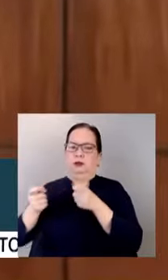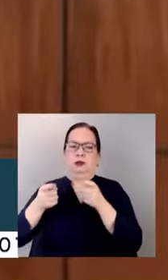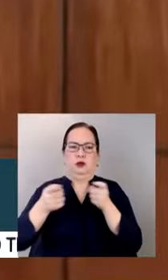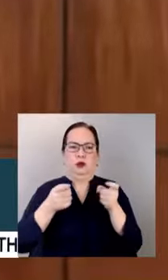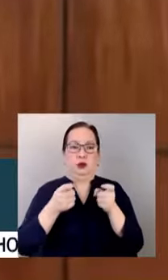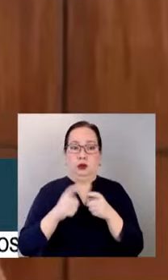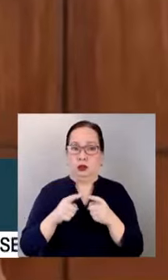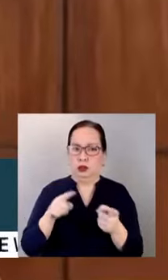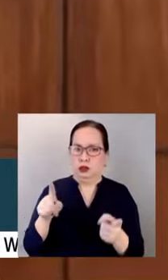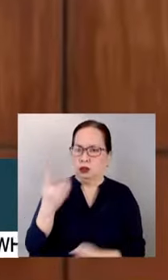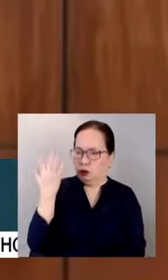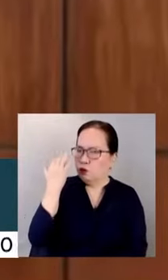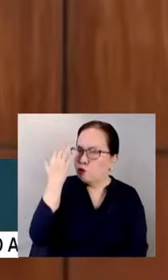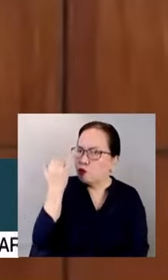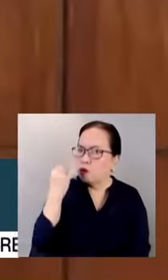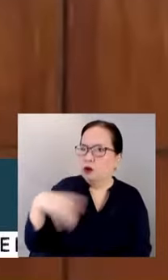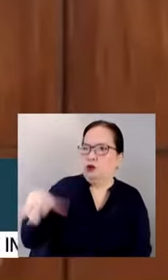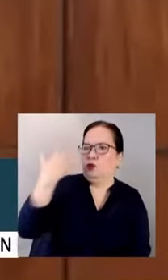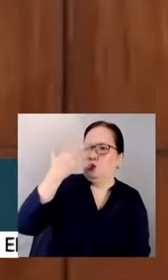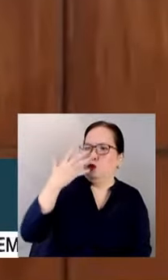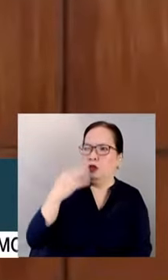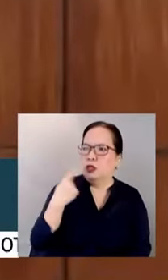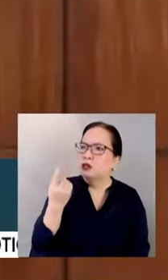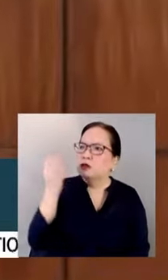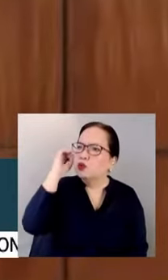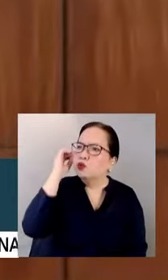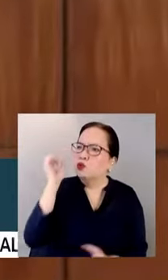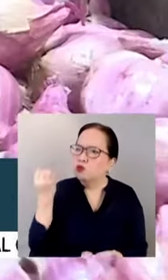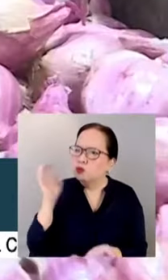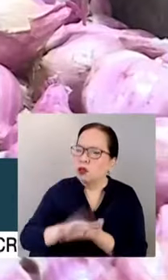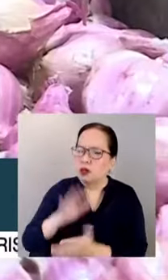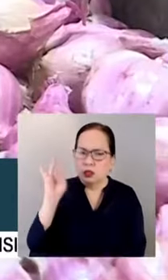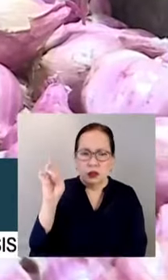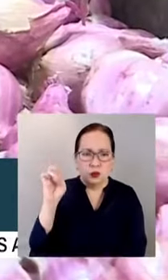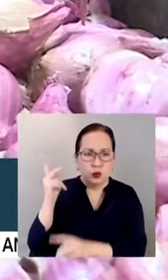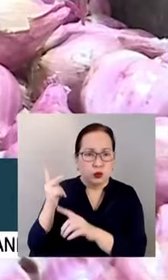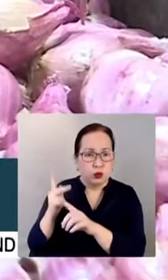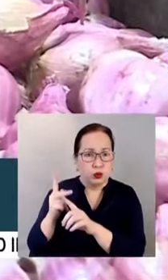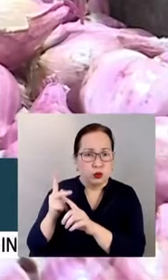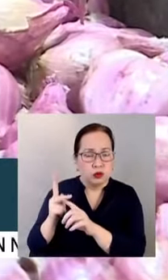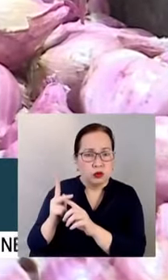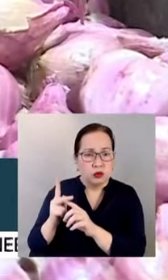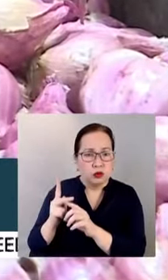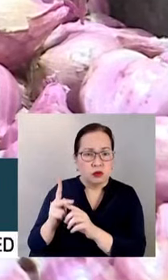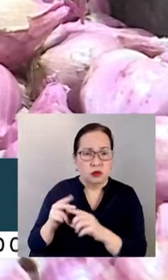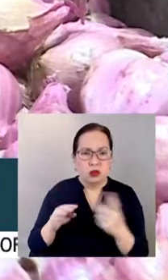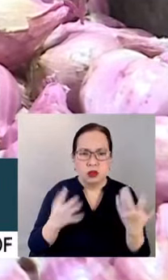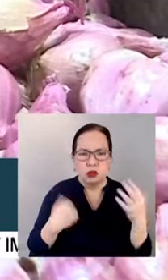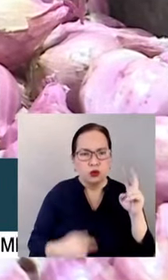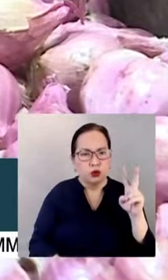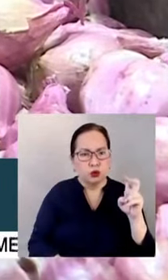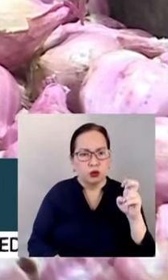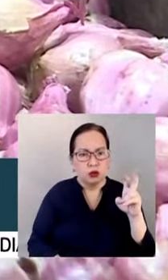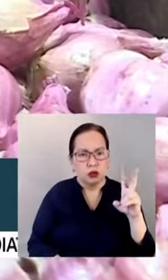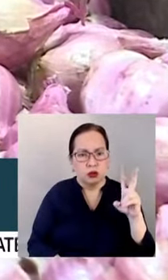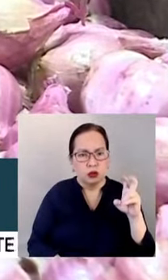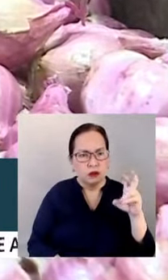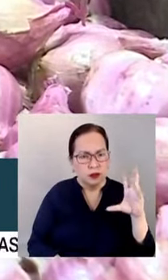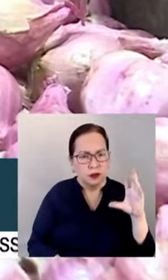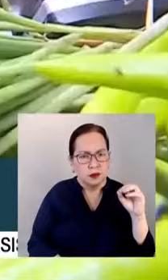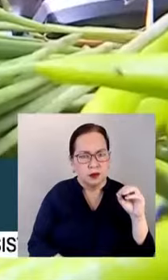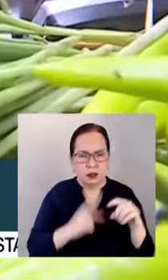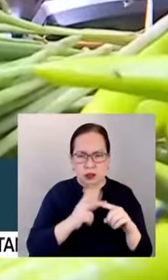prices of red onions have risen to over 700 pesos per kilo compared to just 220 pesos per kilo in the same period last year. She